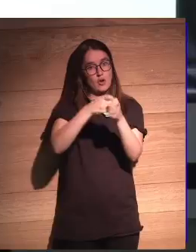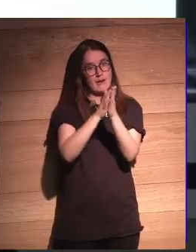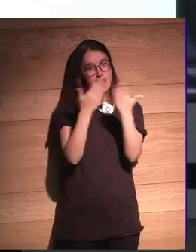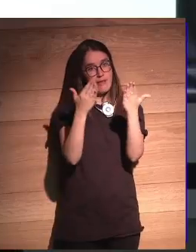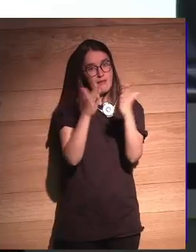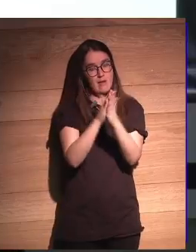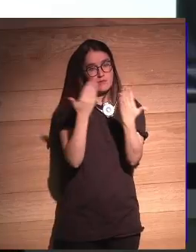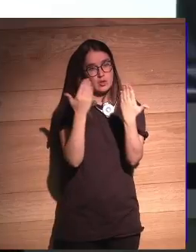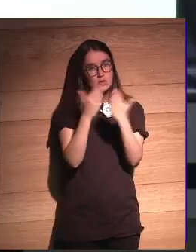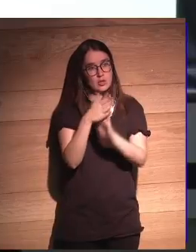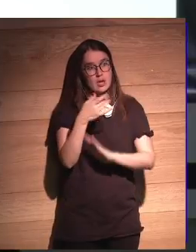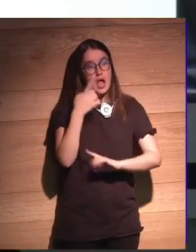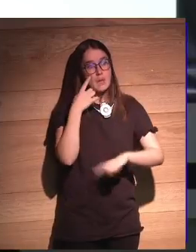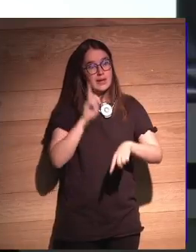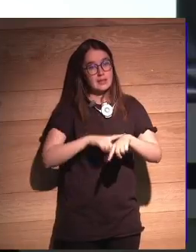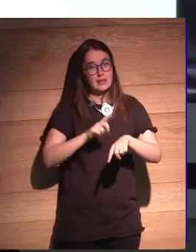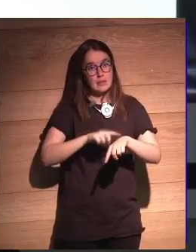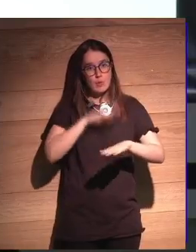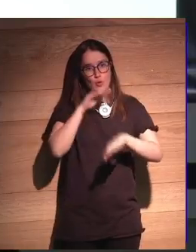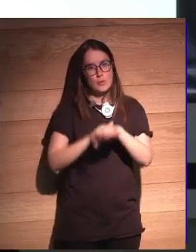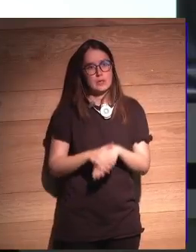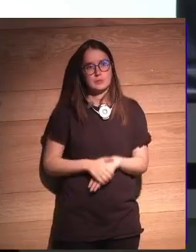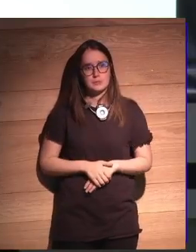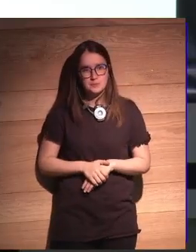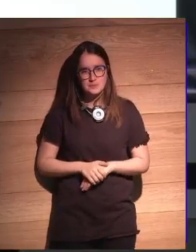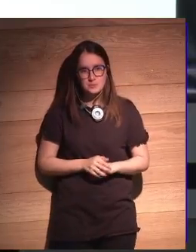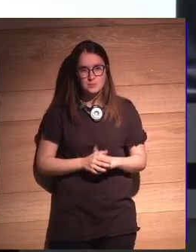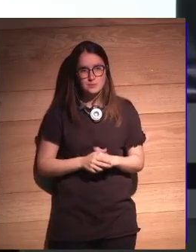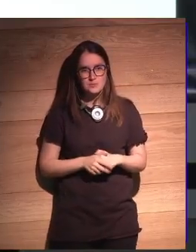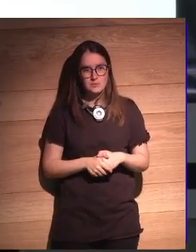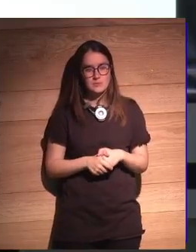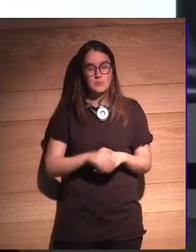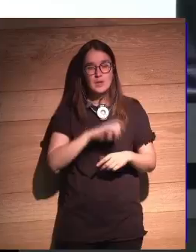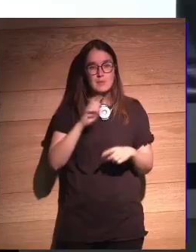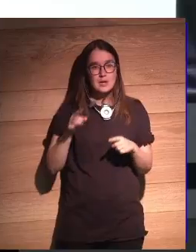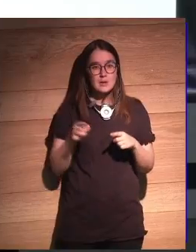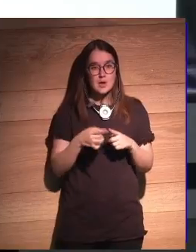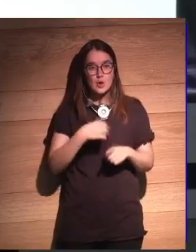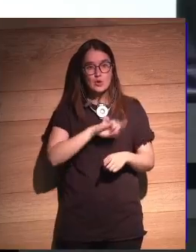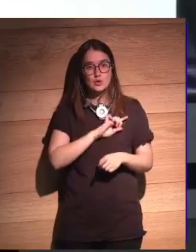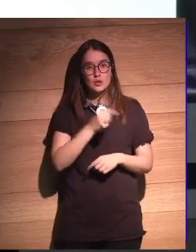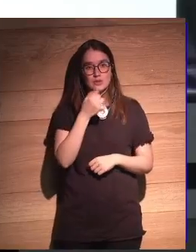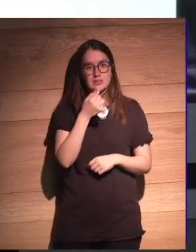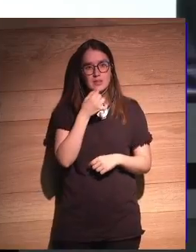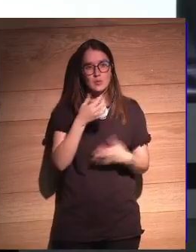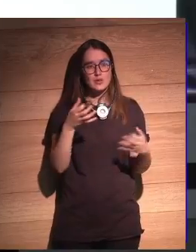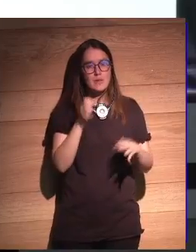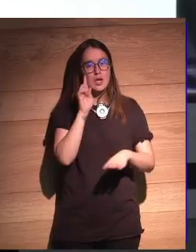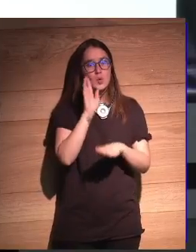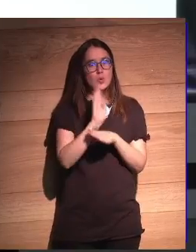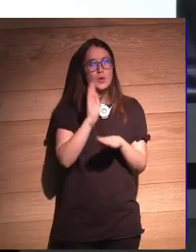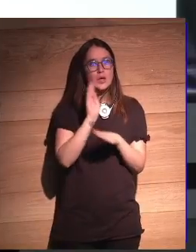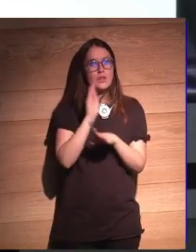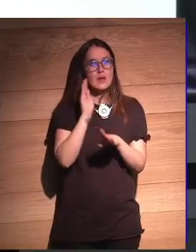time. So first, we argue that we need to be careful in the way that we